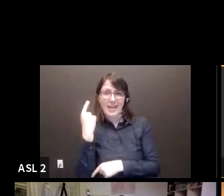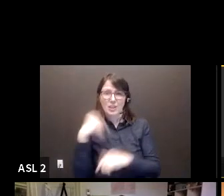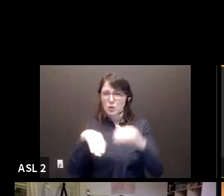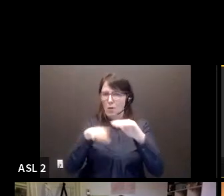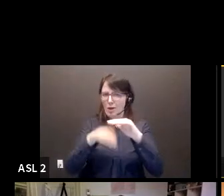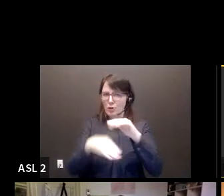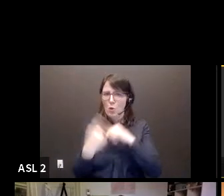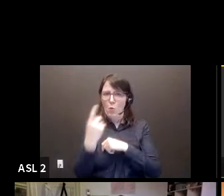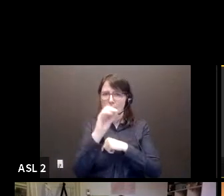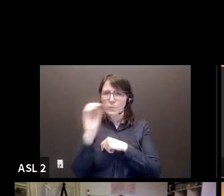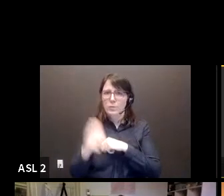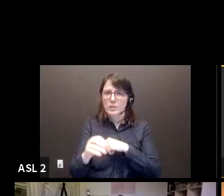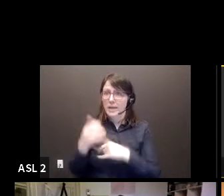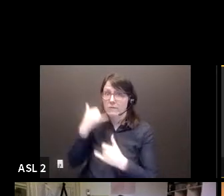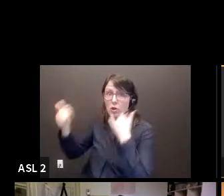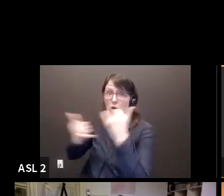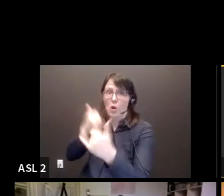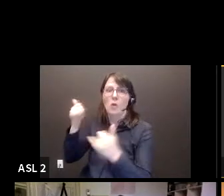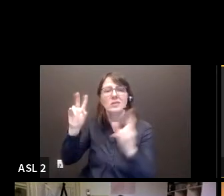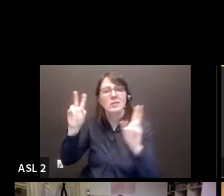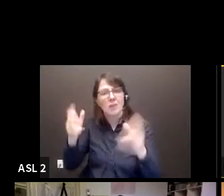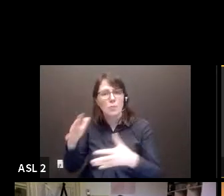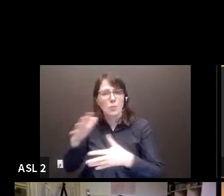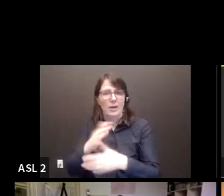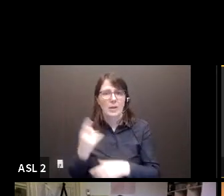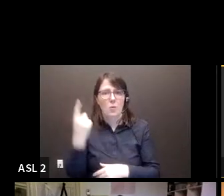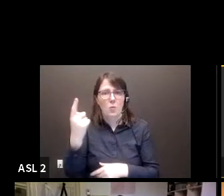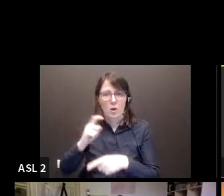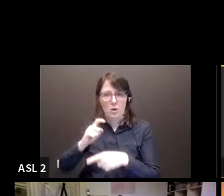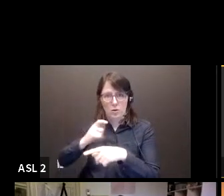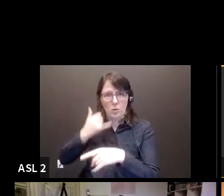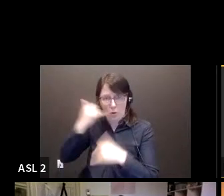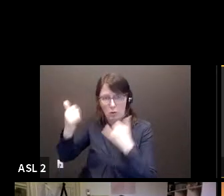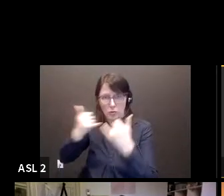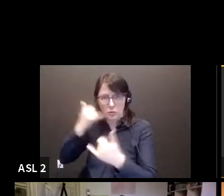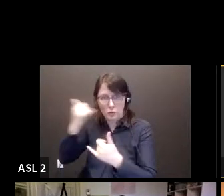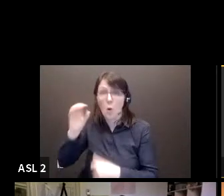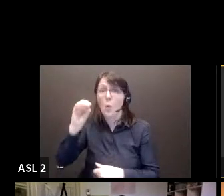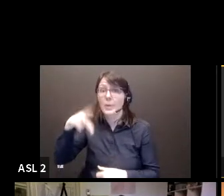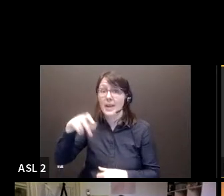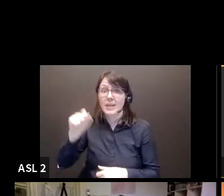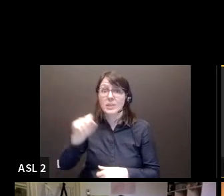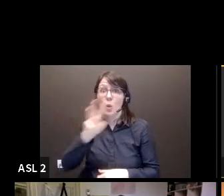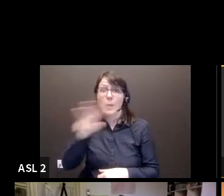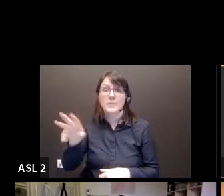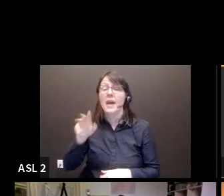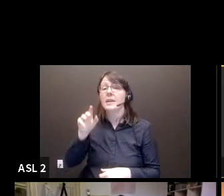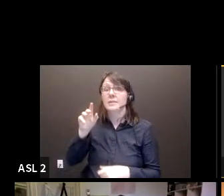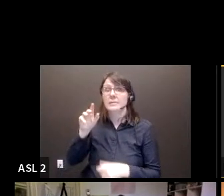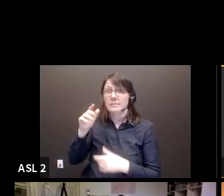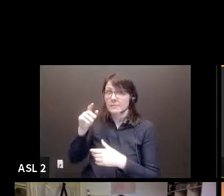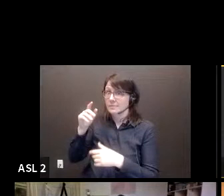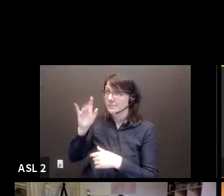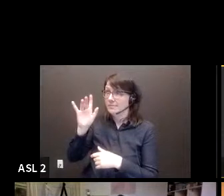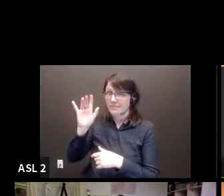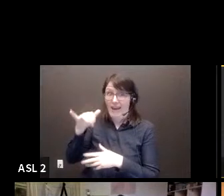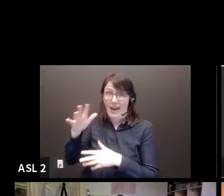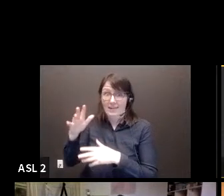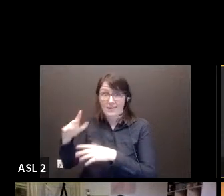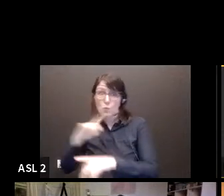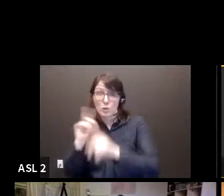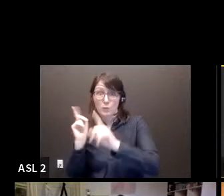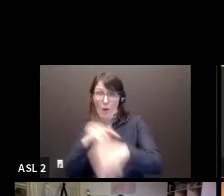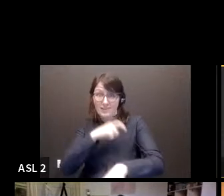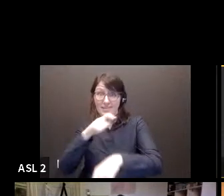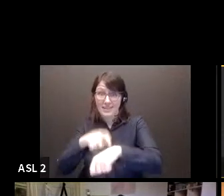priority one calls ops's website shows that priority 1 calls have average response times of 15 minutes